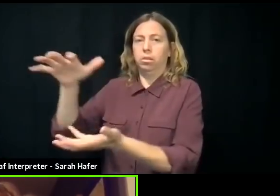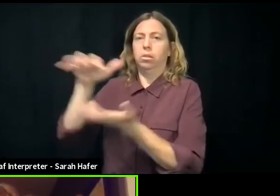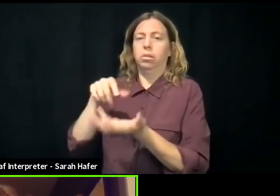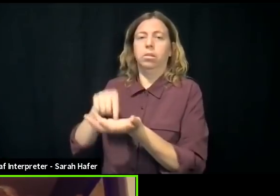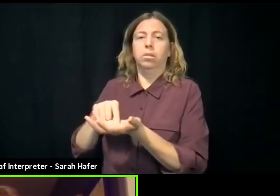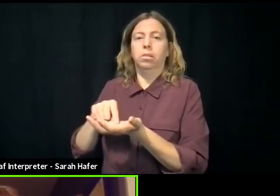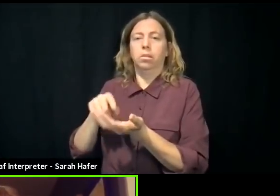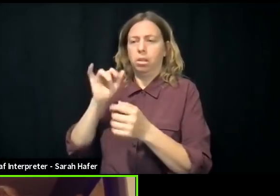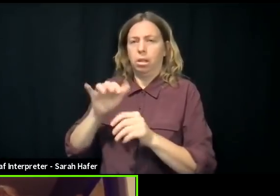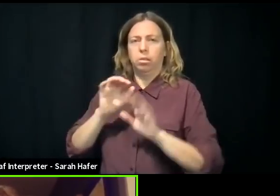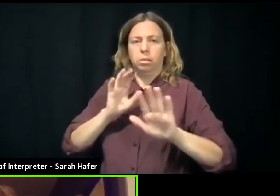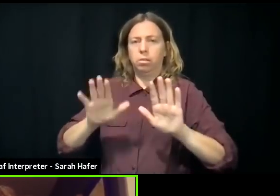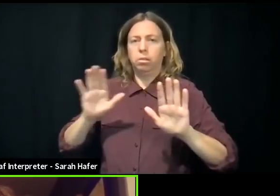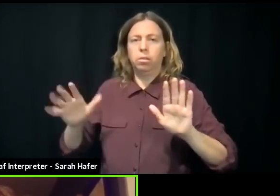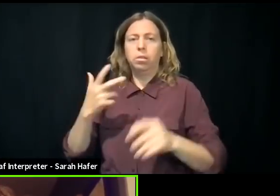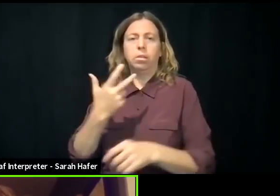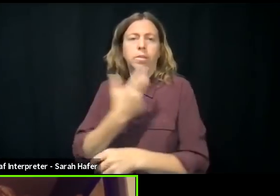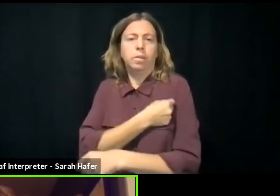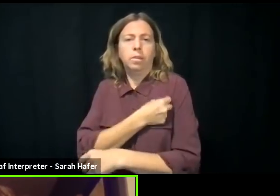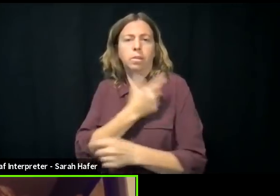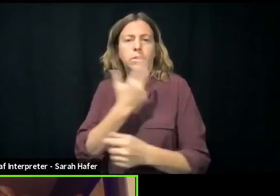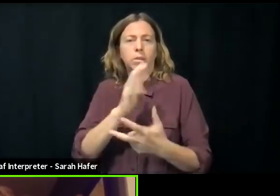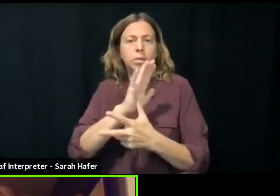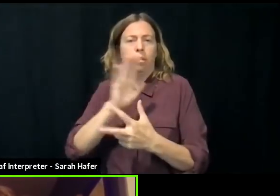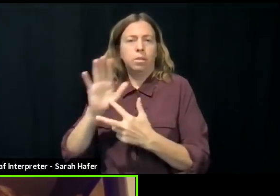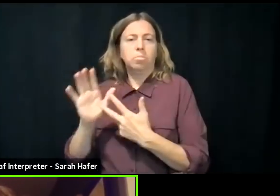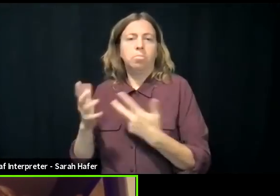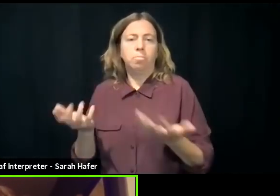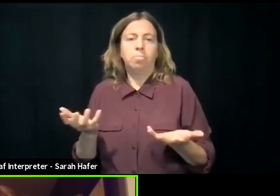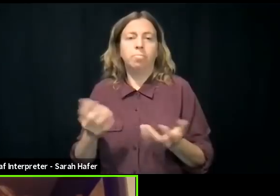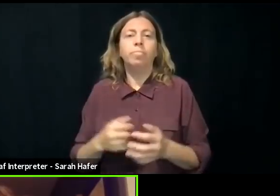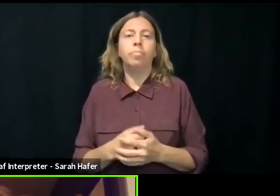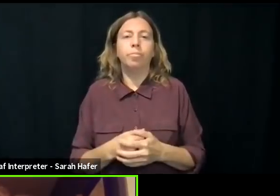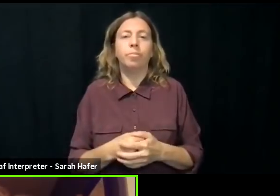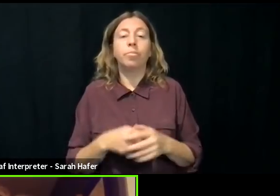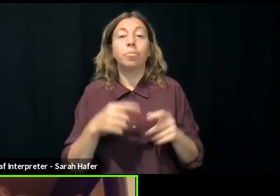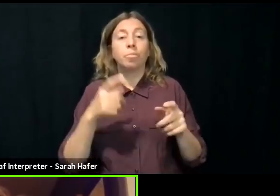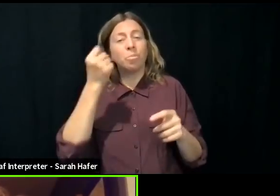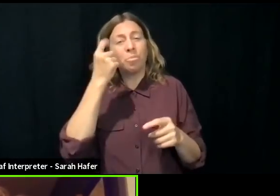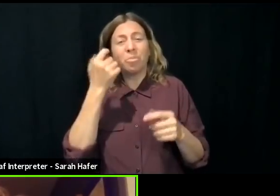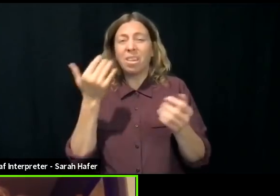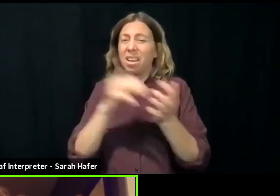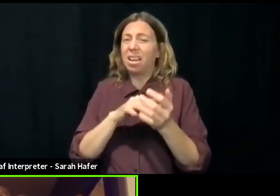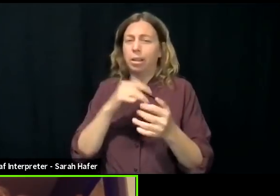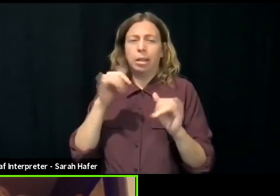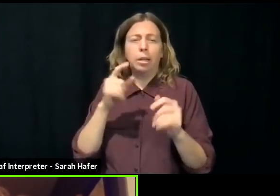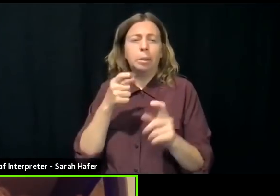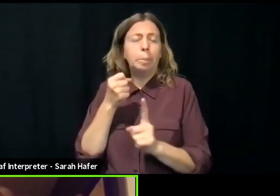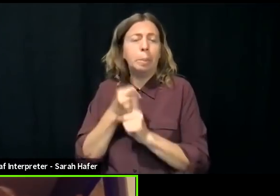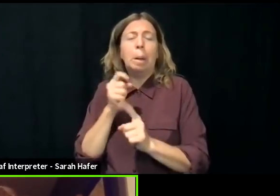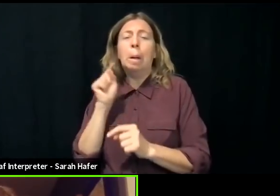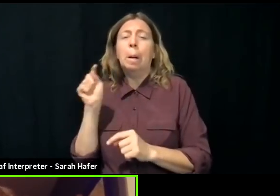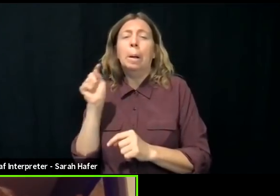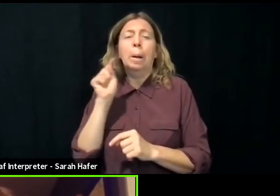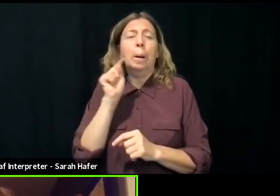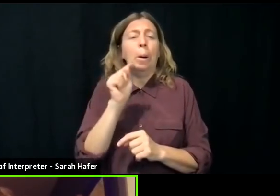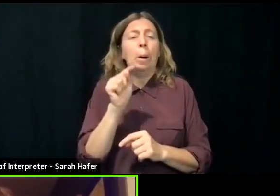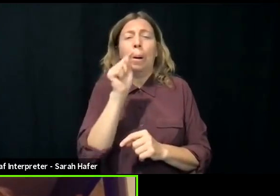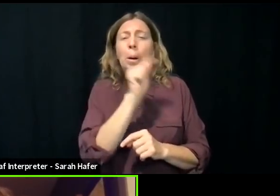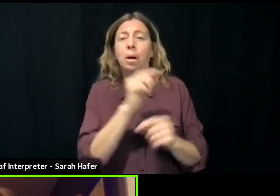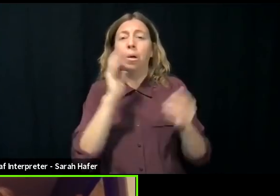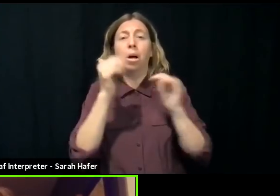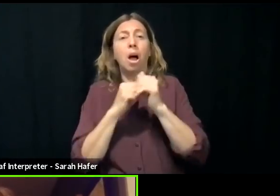but know that it's very rare to get COVID-19 after you're fully vaccinated, regardless of which vaccine you got. It's amazing